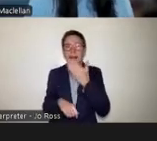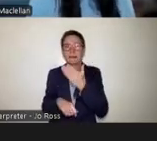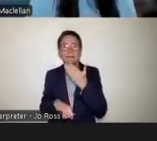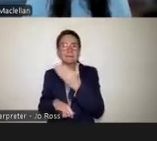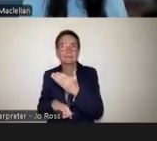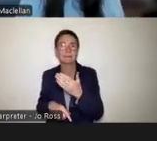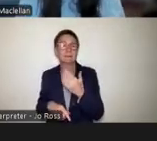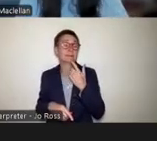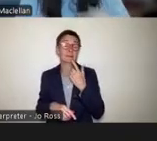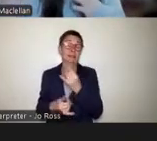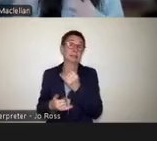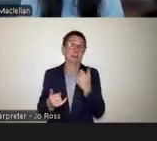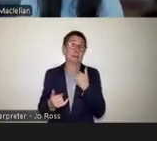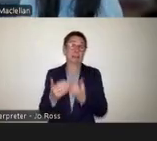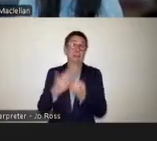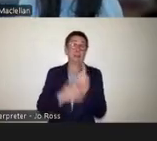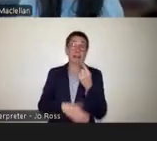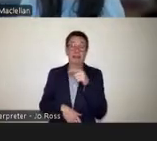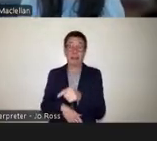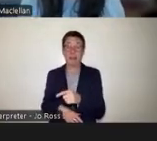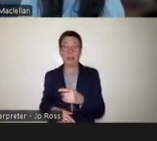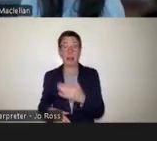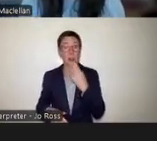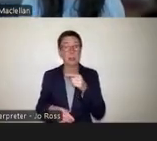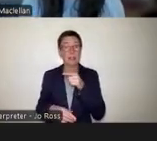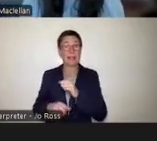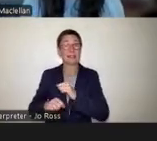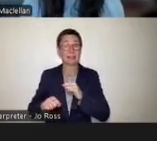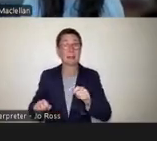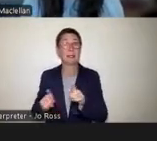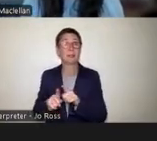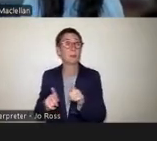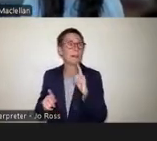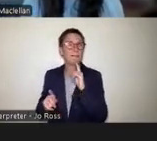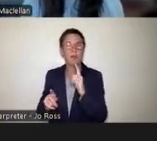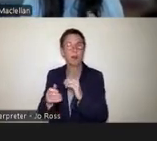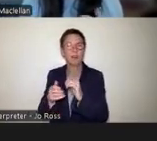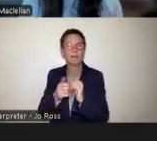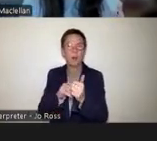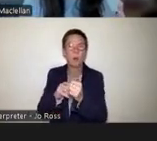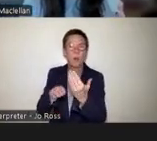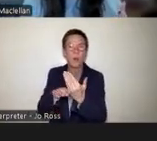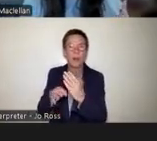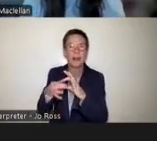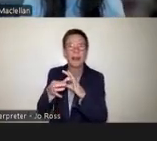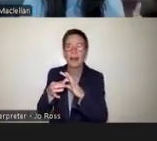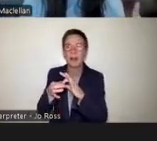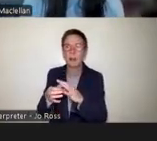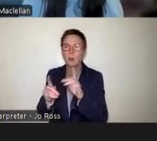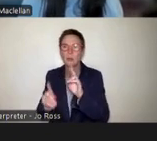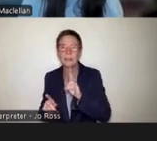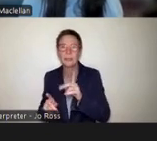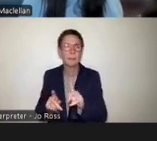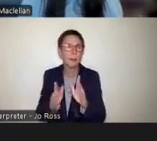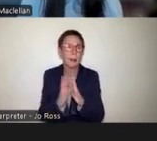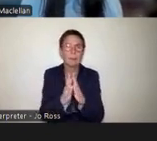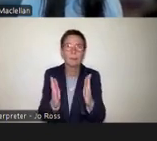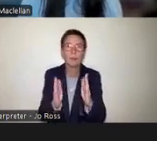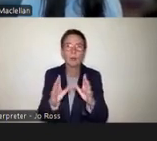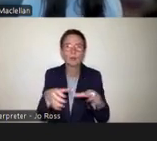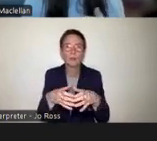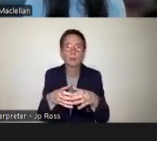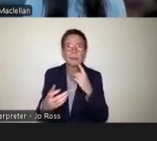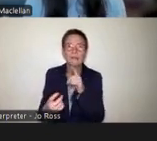there in other roles and used the space for kind of a co-working area, but you also see kind of book groups meeting there.